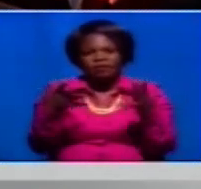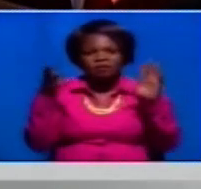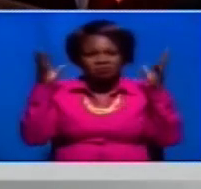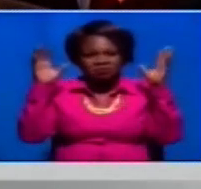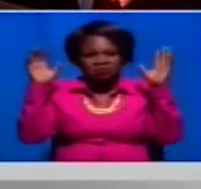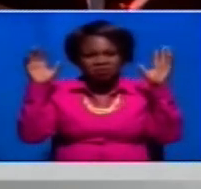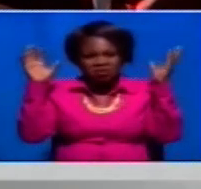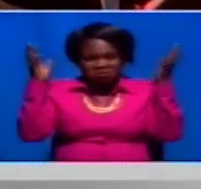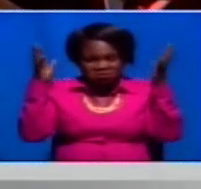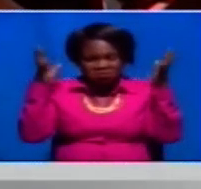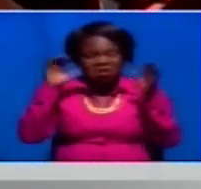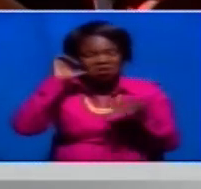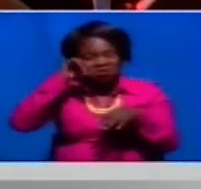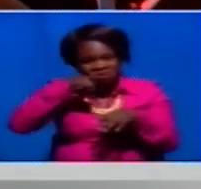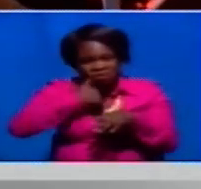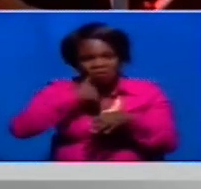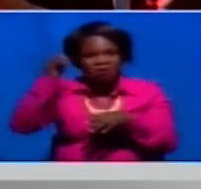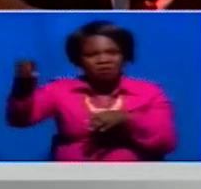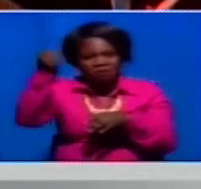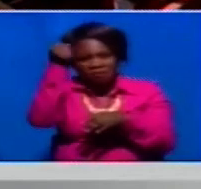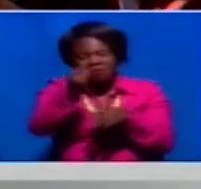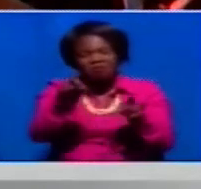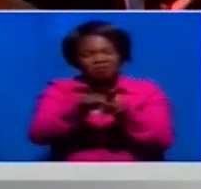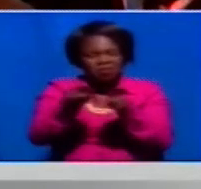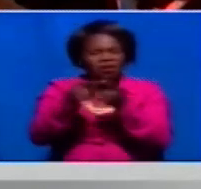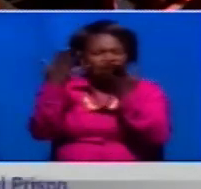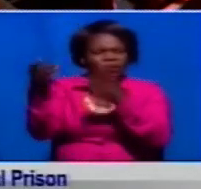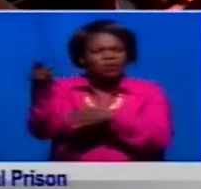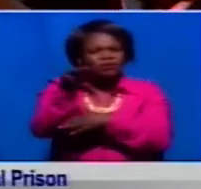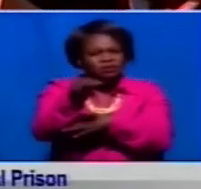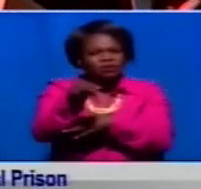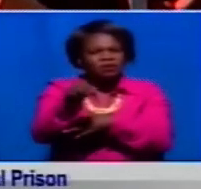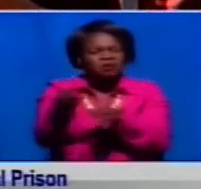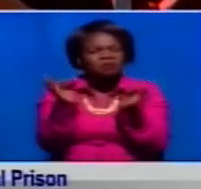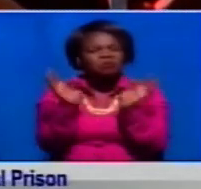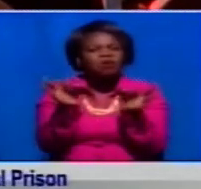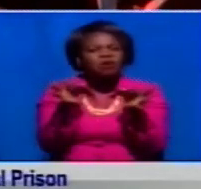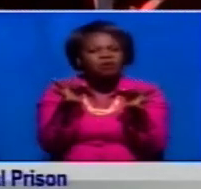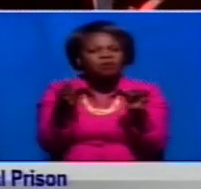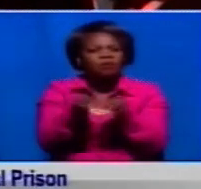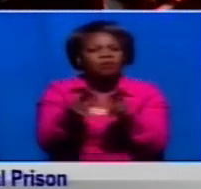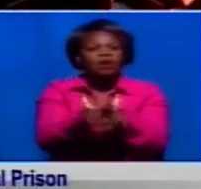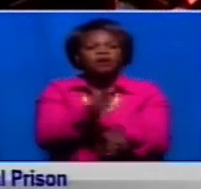the inauguration. And we wish them well, and I'm sure